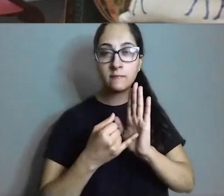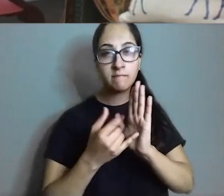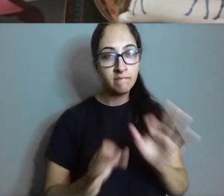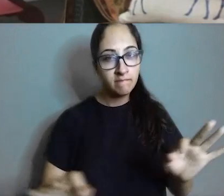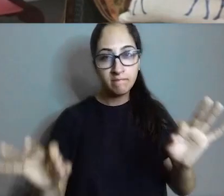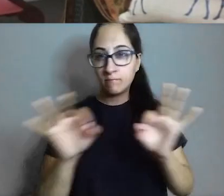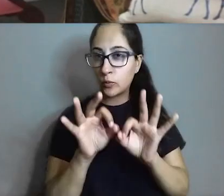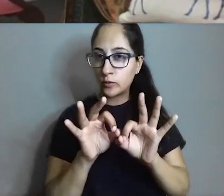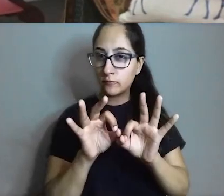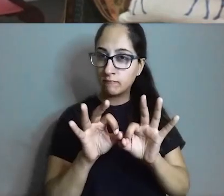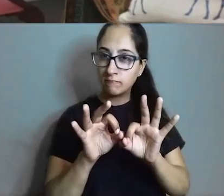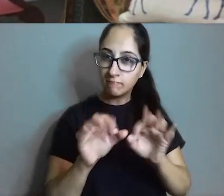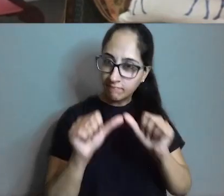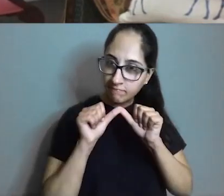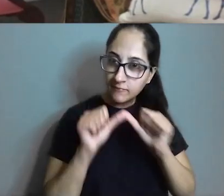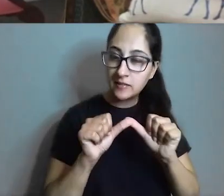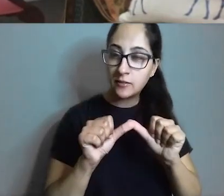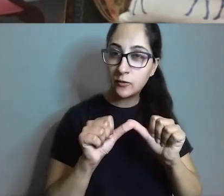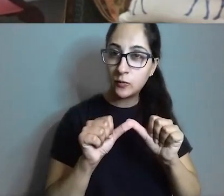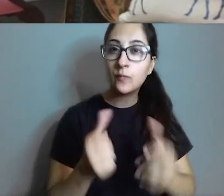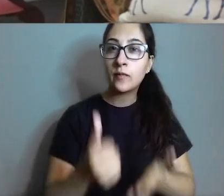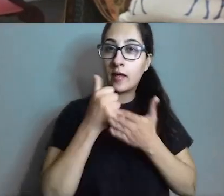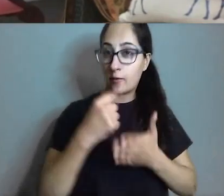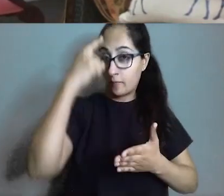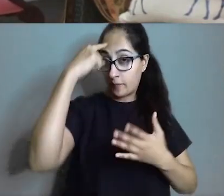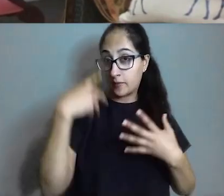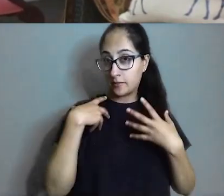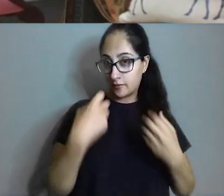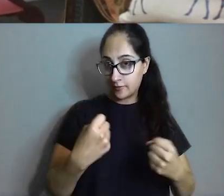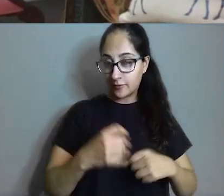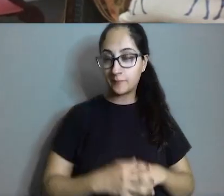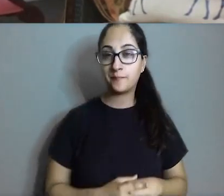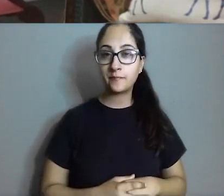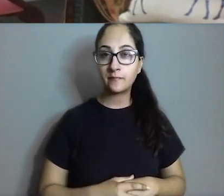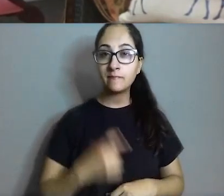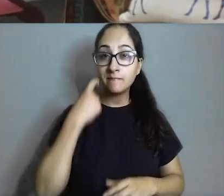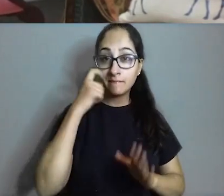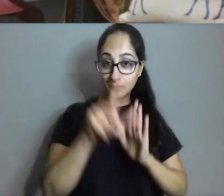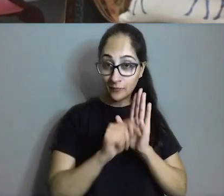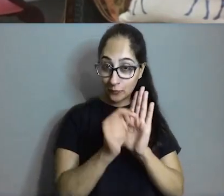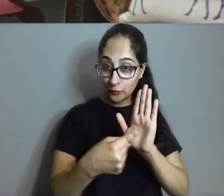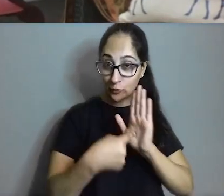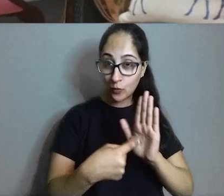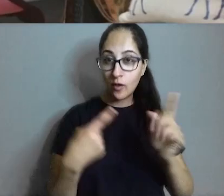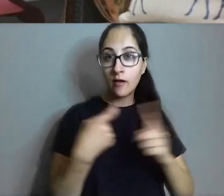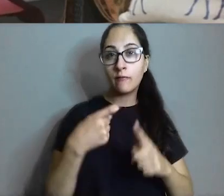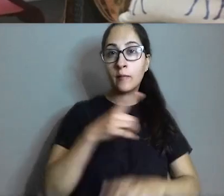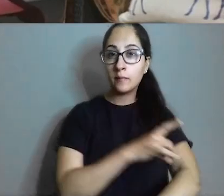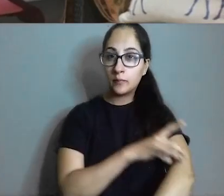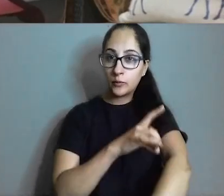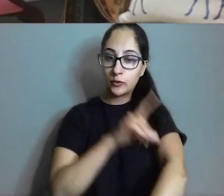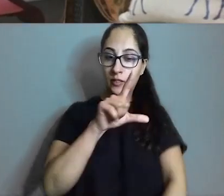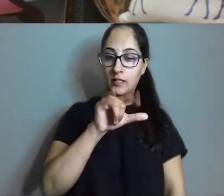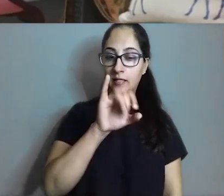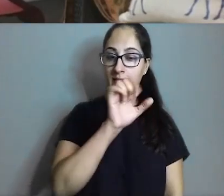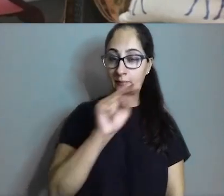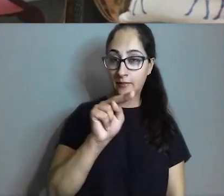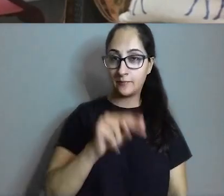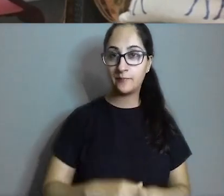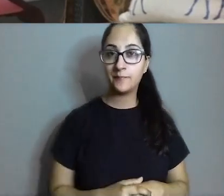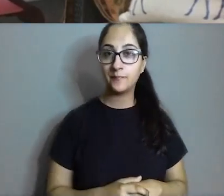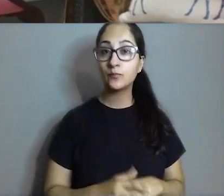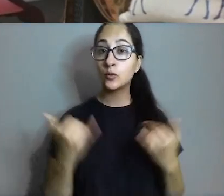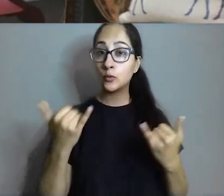survival. Our opening segment was from the Aga Khan Music Awards in Lisbon, Portugal, so we hope that you enjoyed that. We have